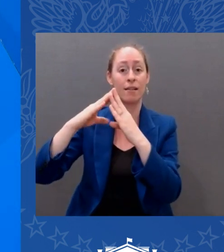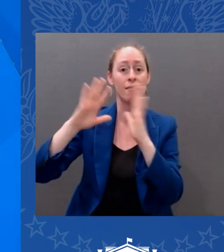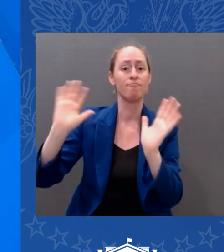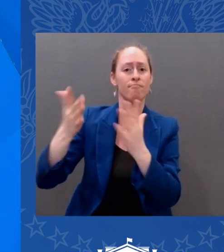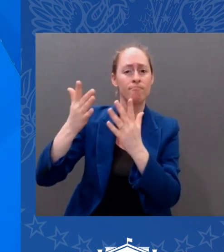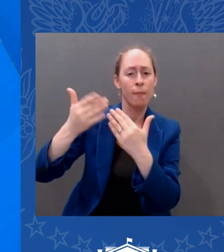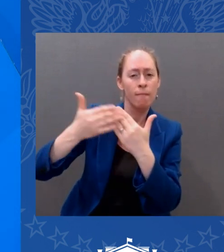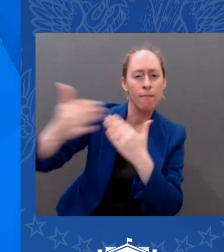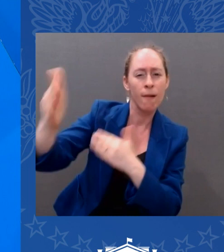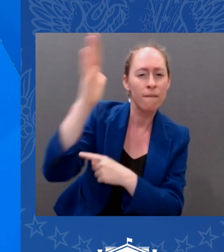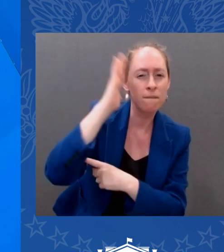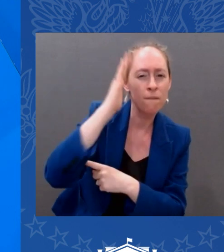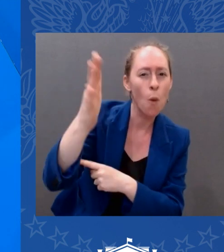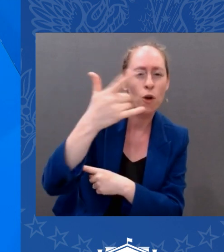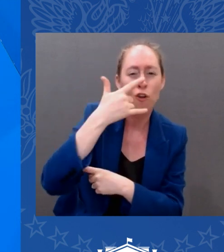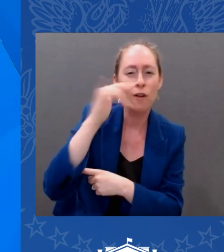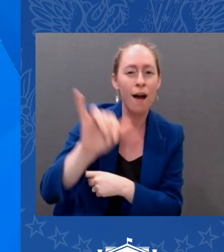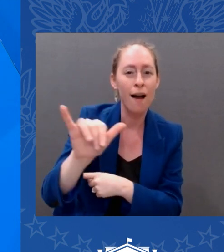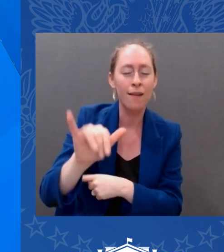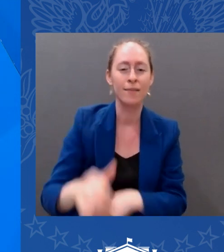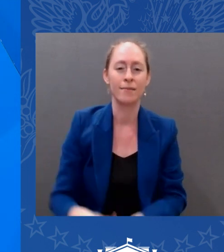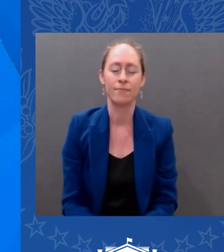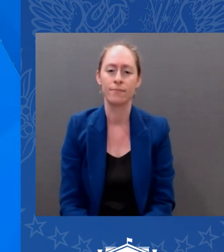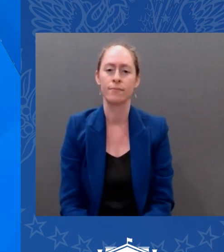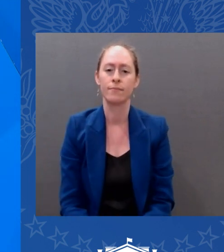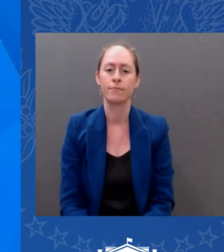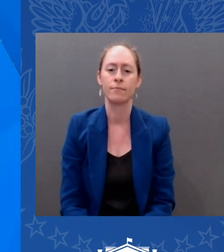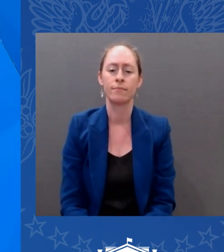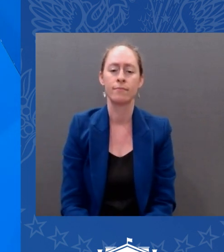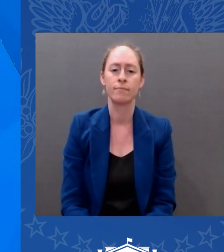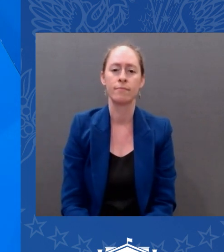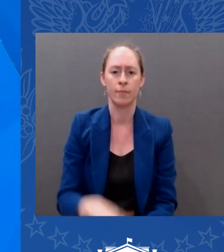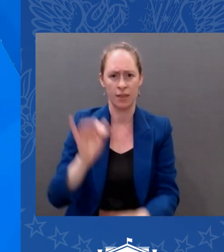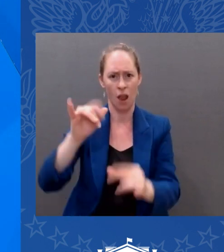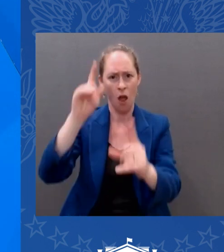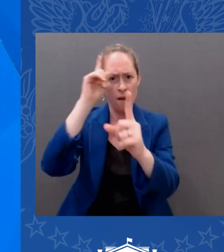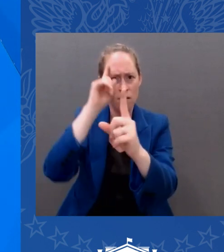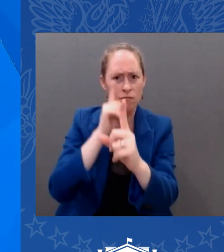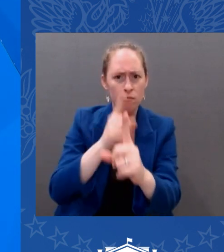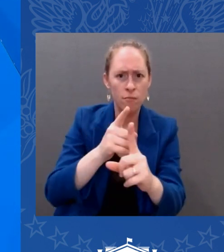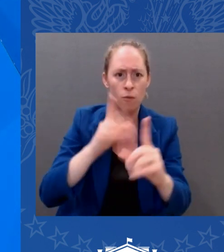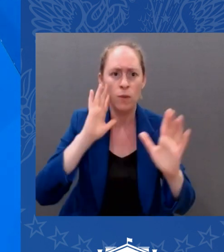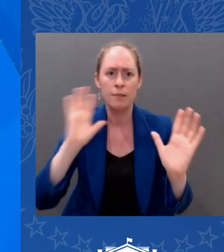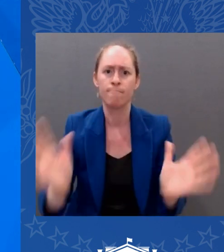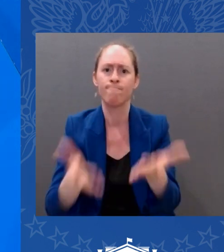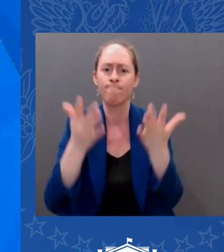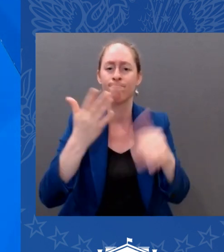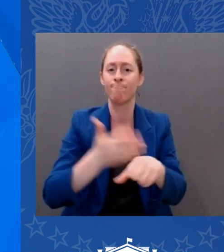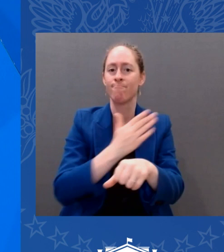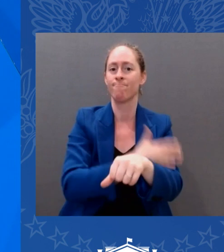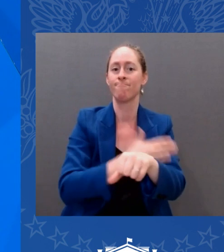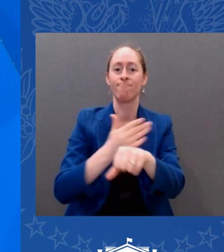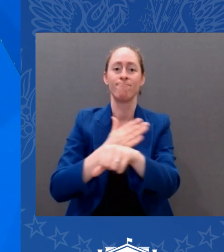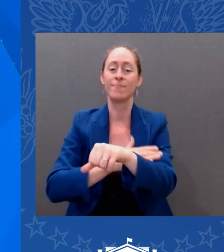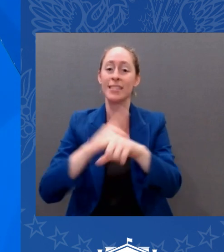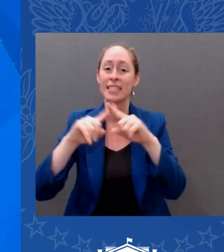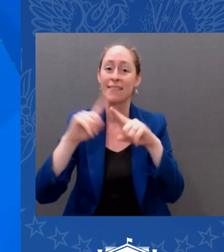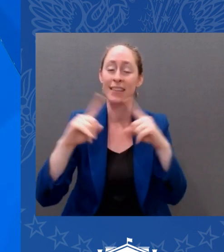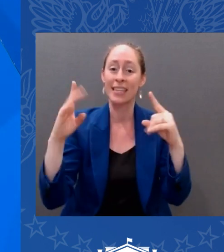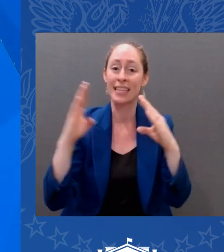live. And we'll host the inaugural City Summit of the Americas in Denver in